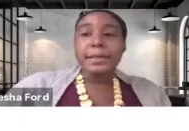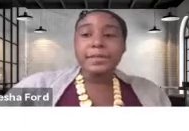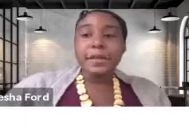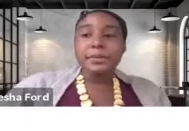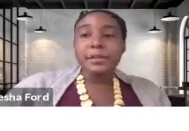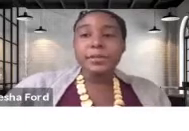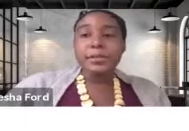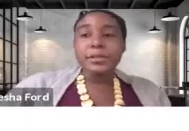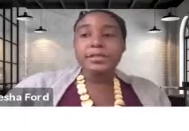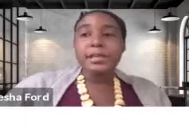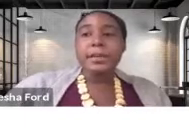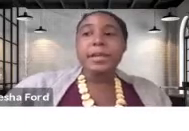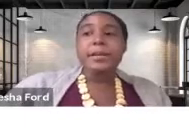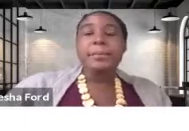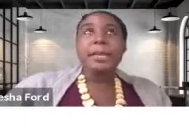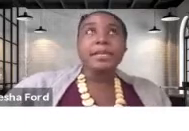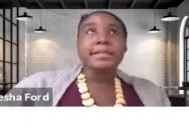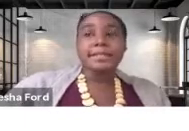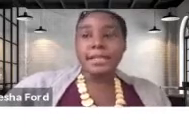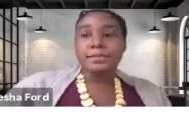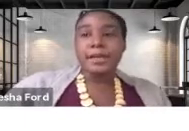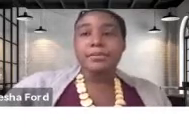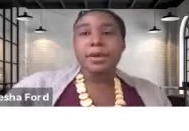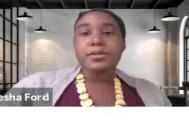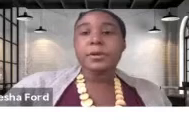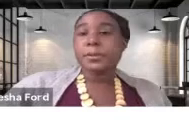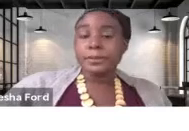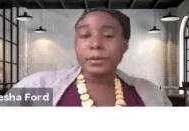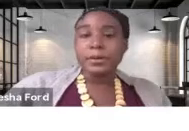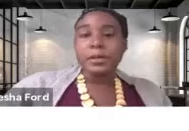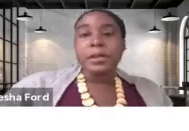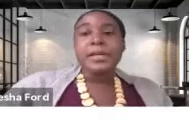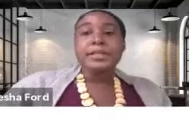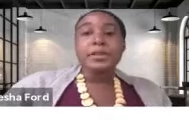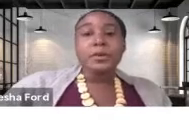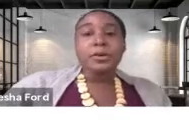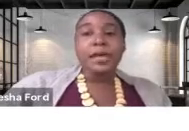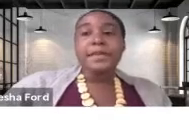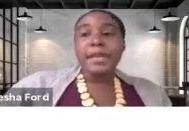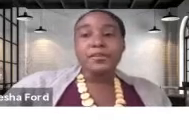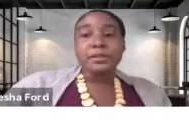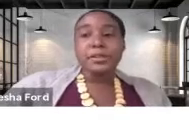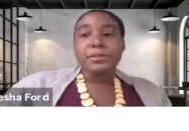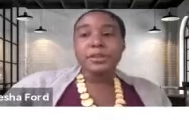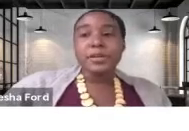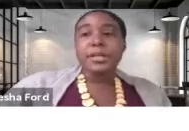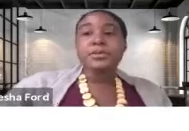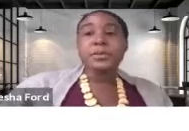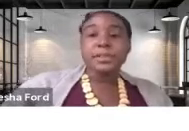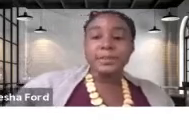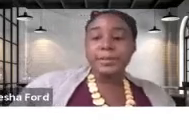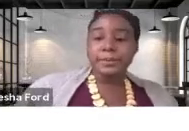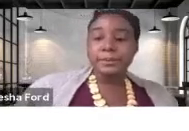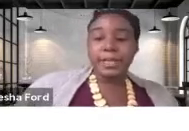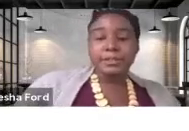us empathize with our personas by making us think of them more as real people, because our goal at the end of building a persona is